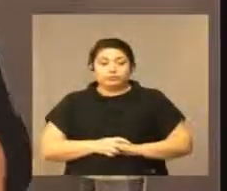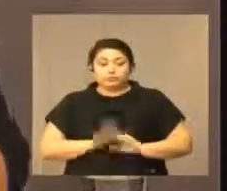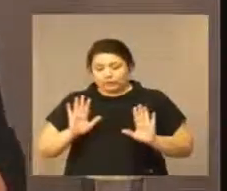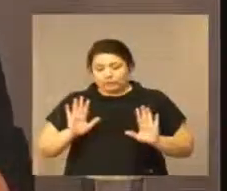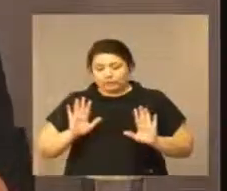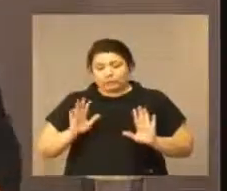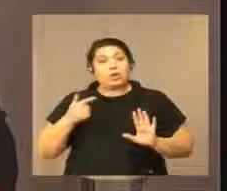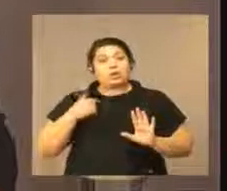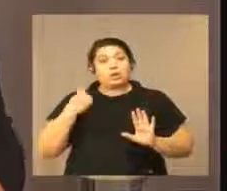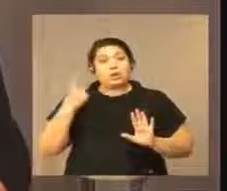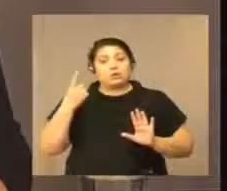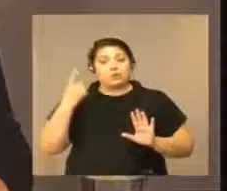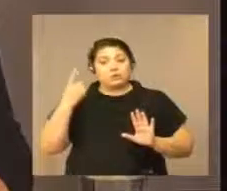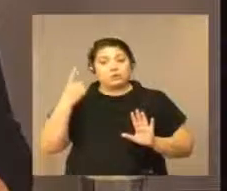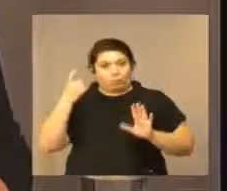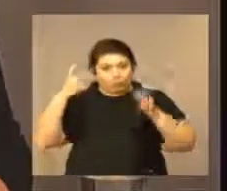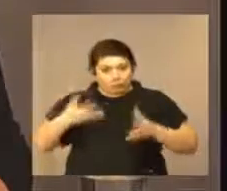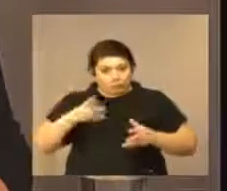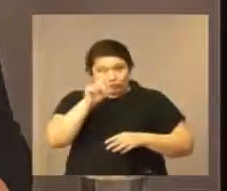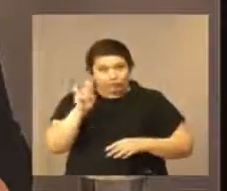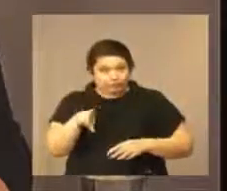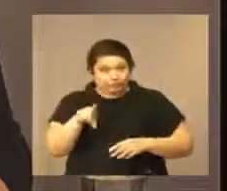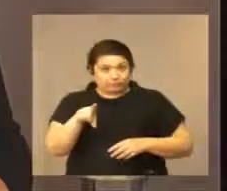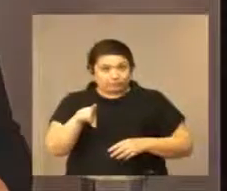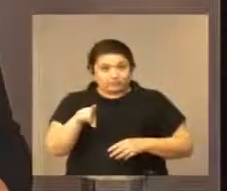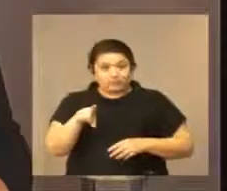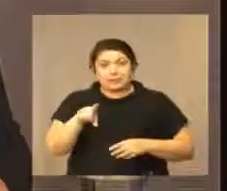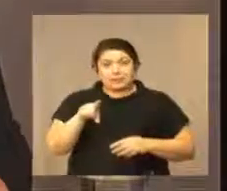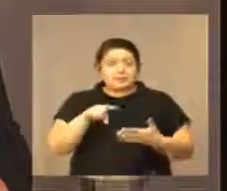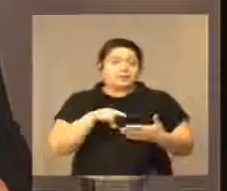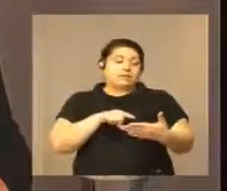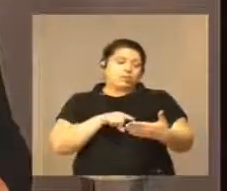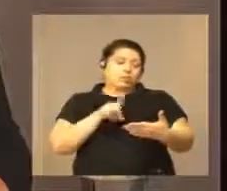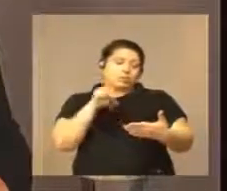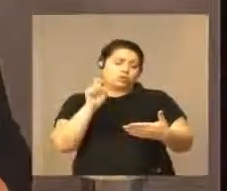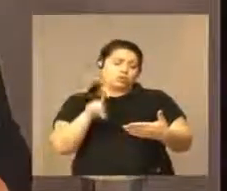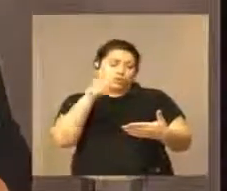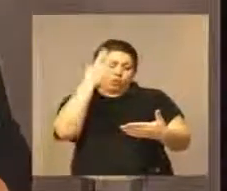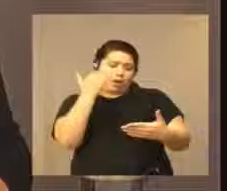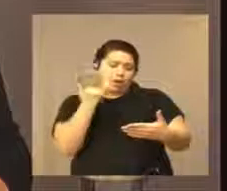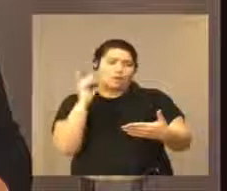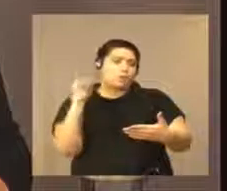I have one more question. So, the question is,